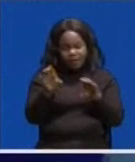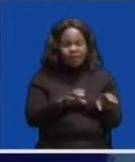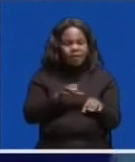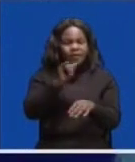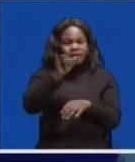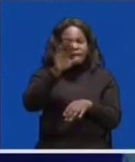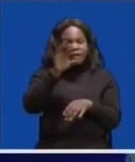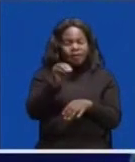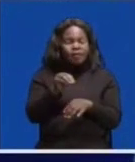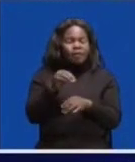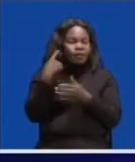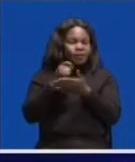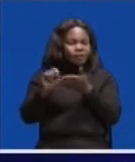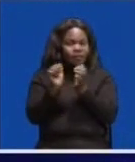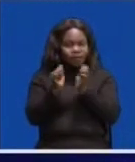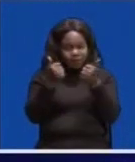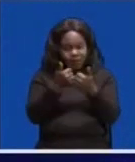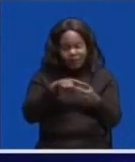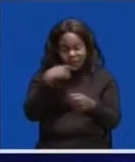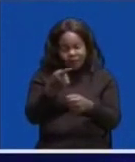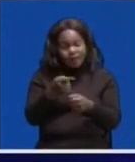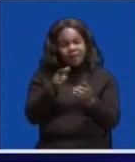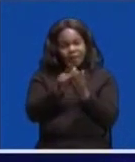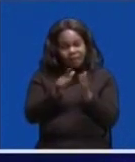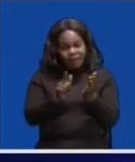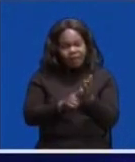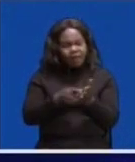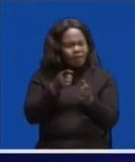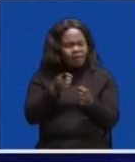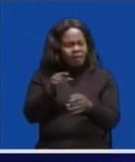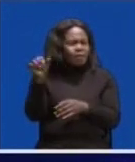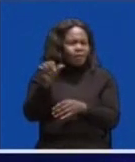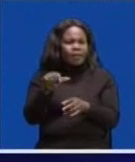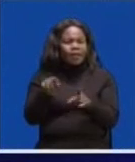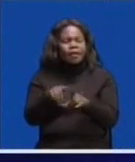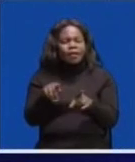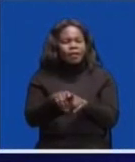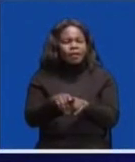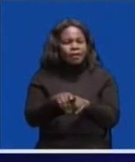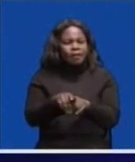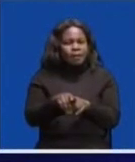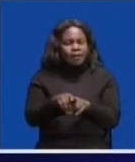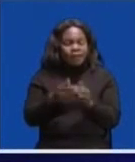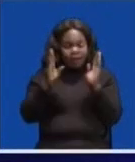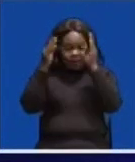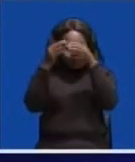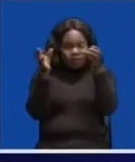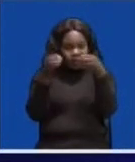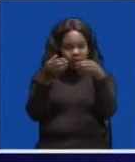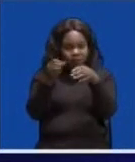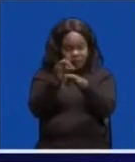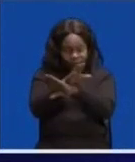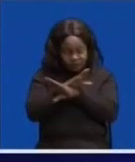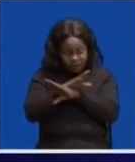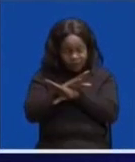General Secretary Bishop David Masupa says the act is barbaric and retrogressive. And Bishops' Council of Zambia General